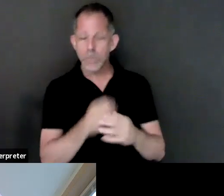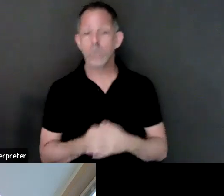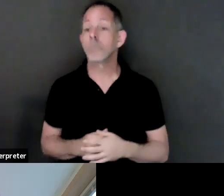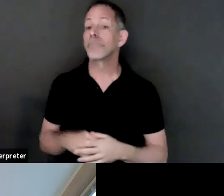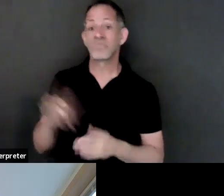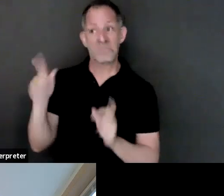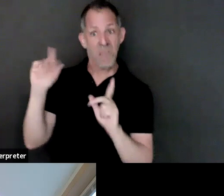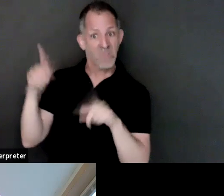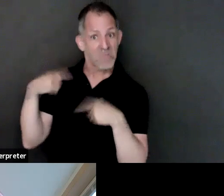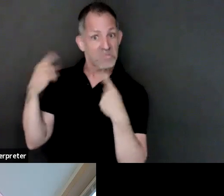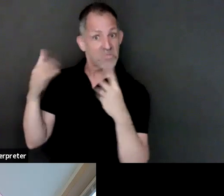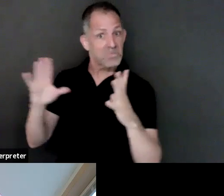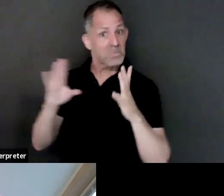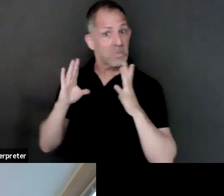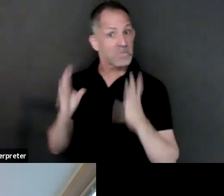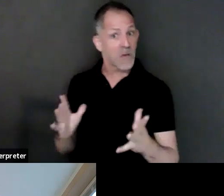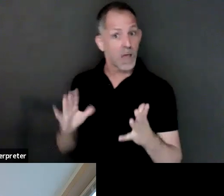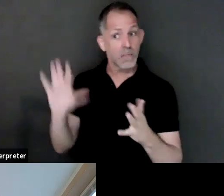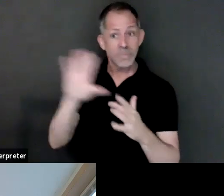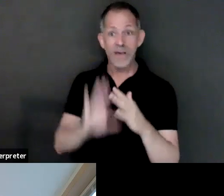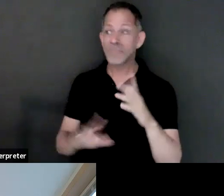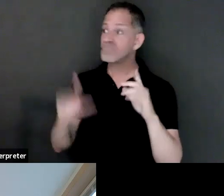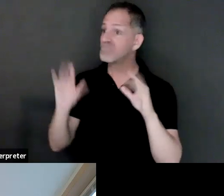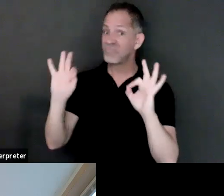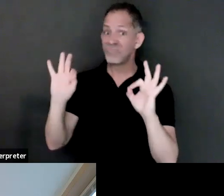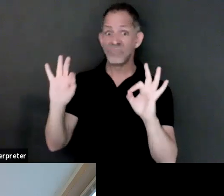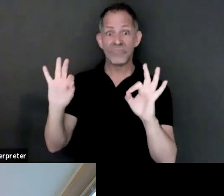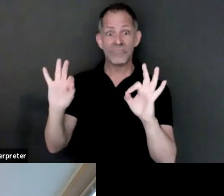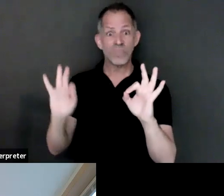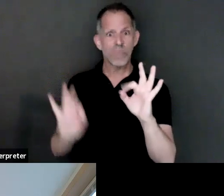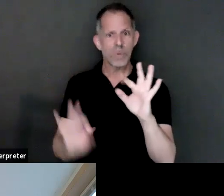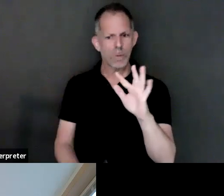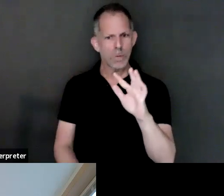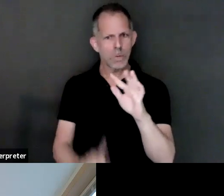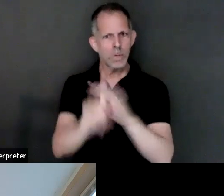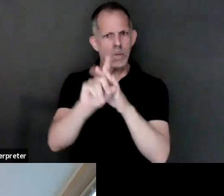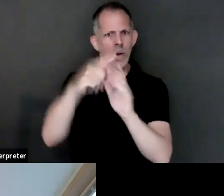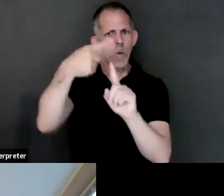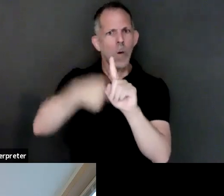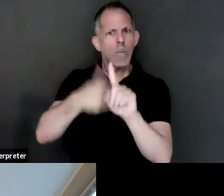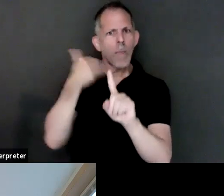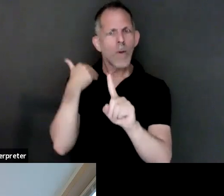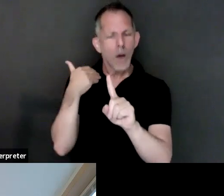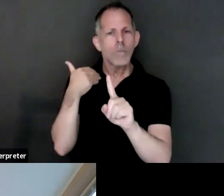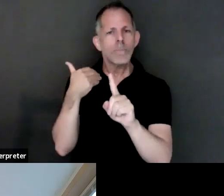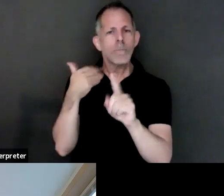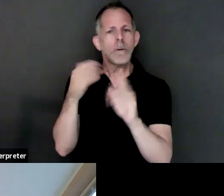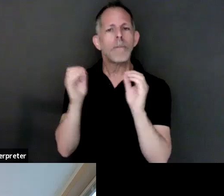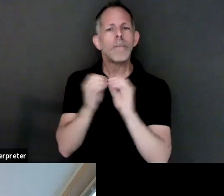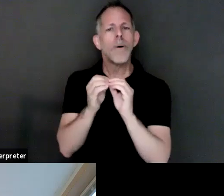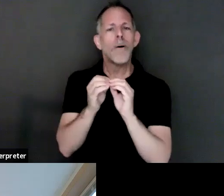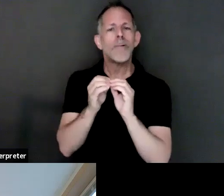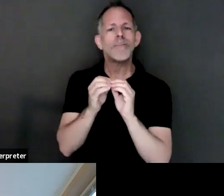ago, and we started to see cases pop up. Usually they're introduced by a visitor or an unvaccinated staff